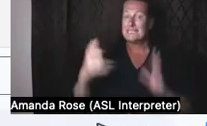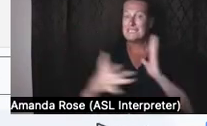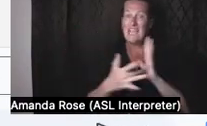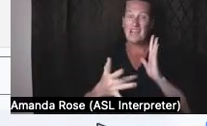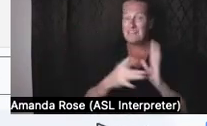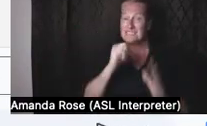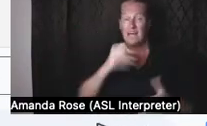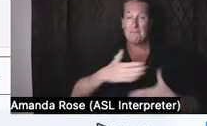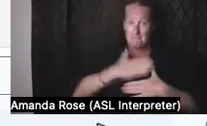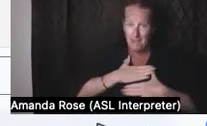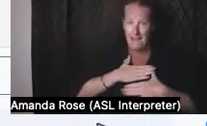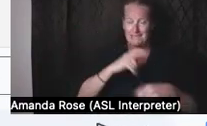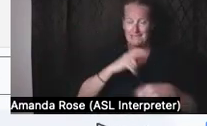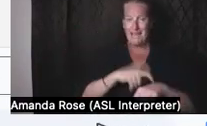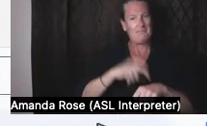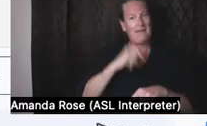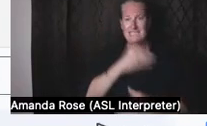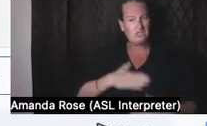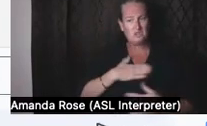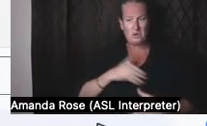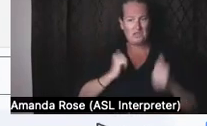time because I didn't enjoy that show.